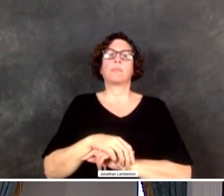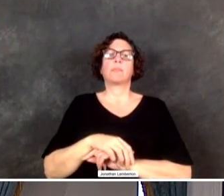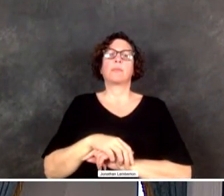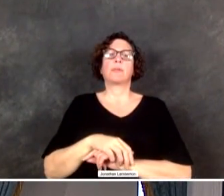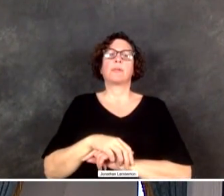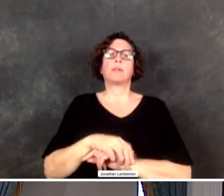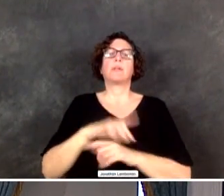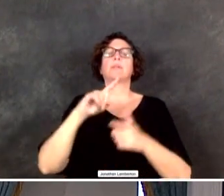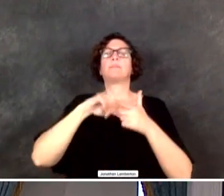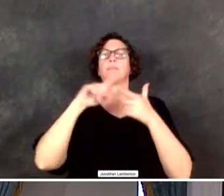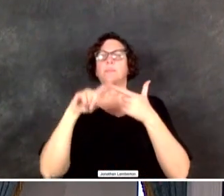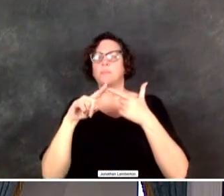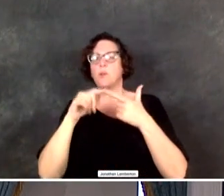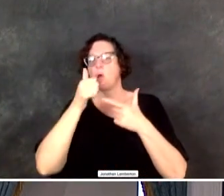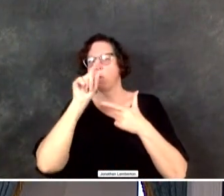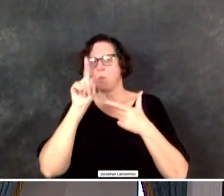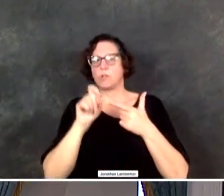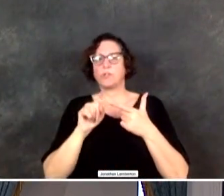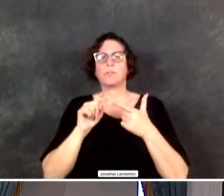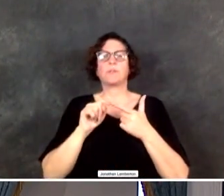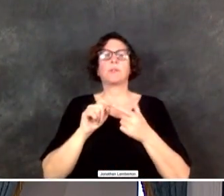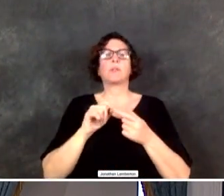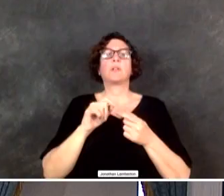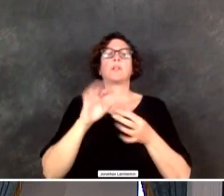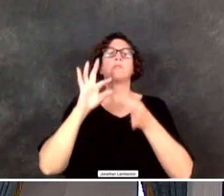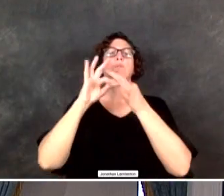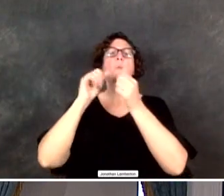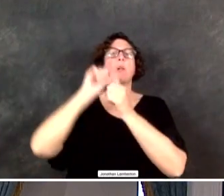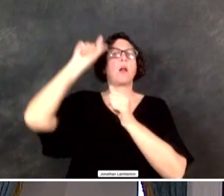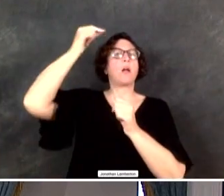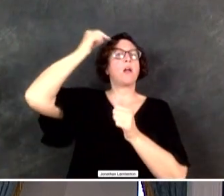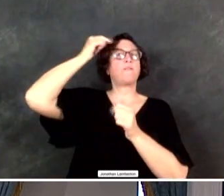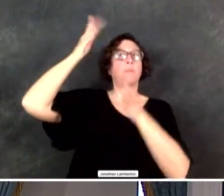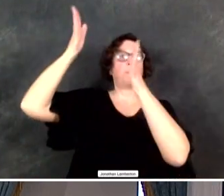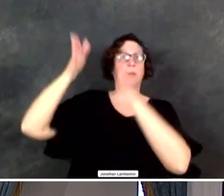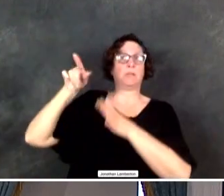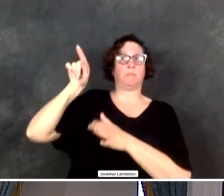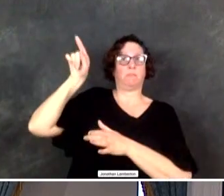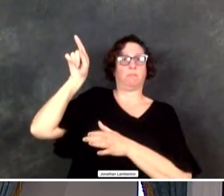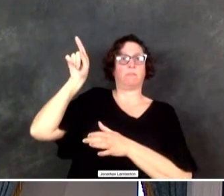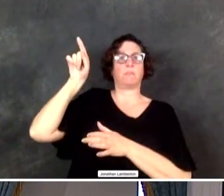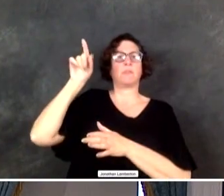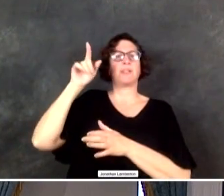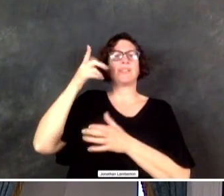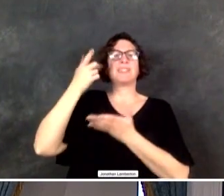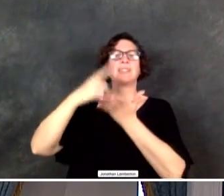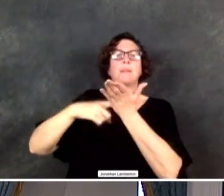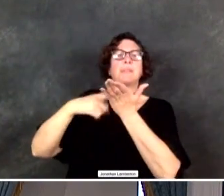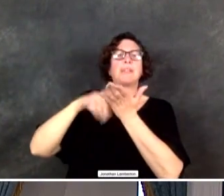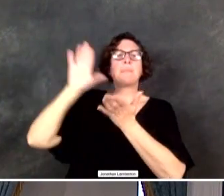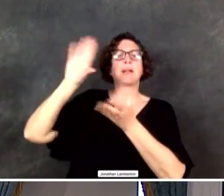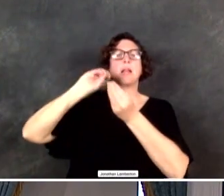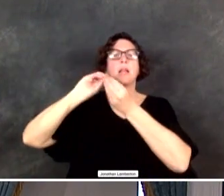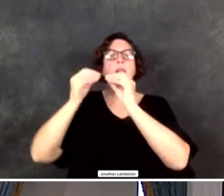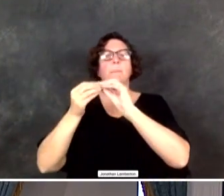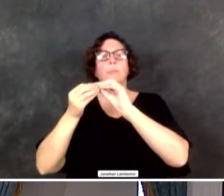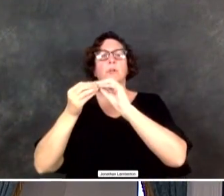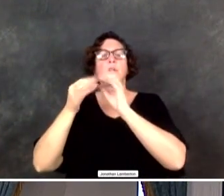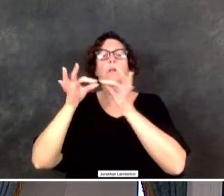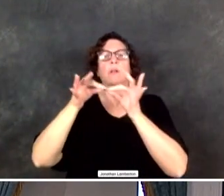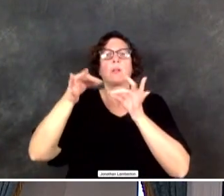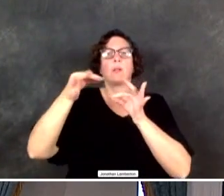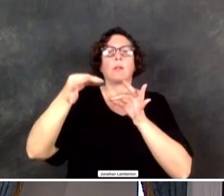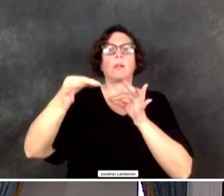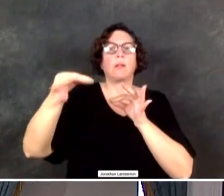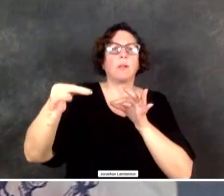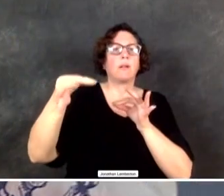his press conference to get the updated daily number. So I was wondering if there's any hope that that might be changing. I